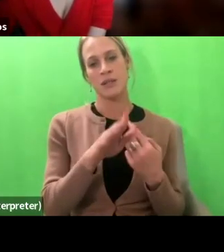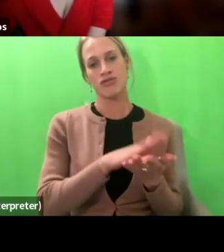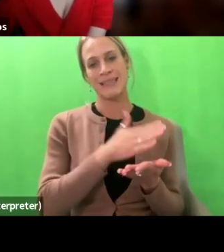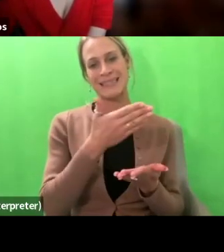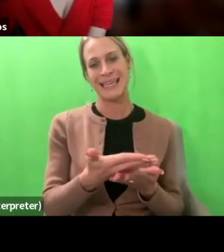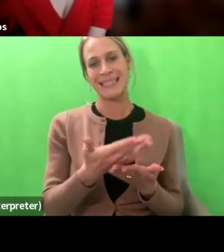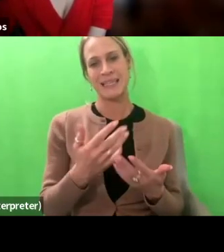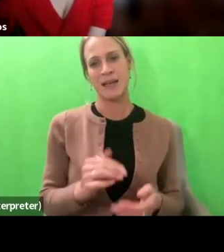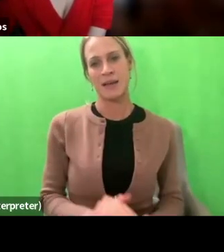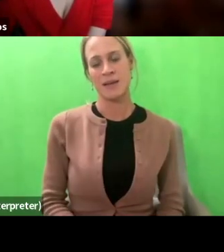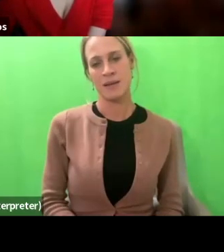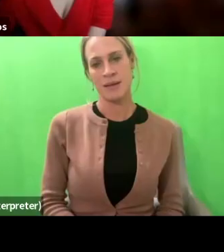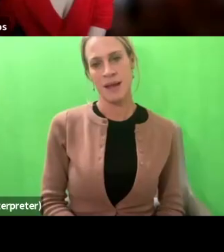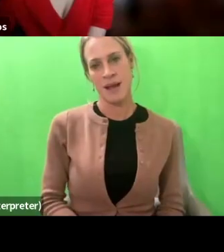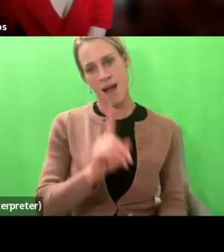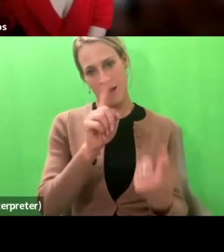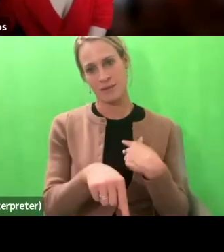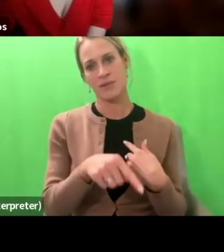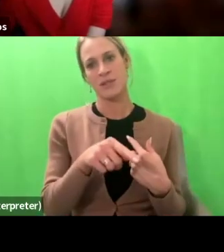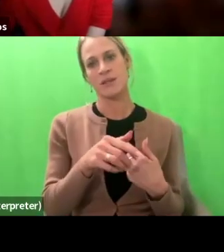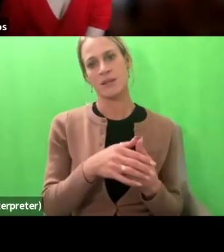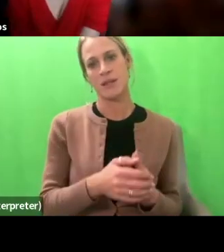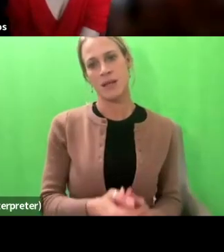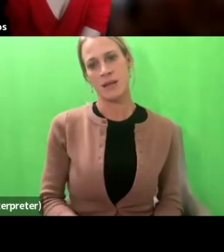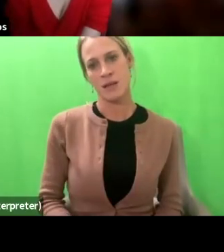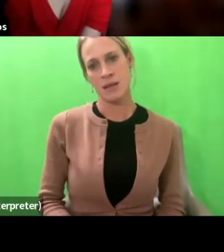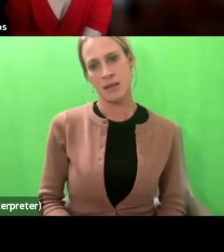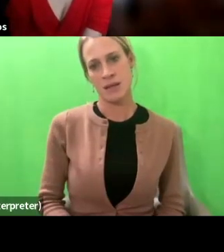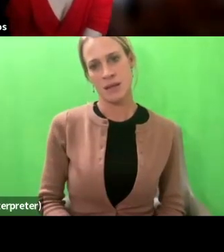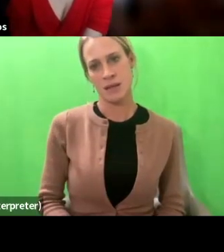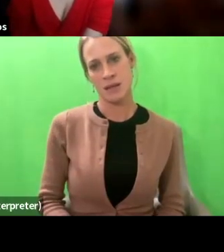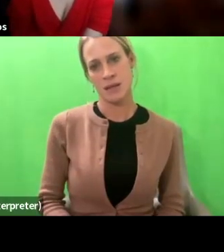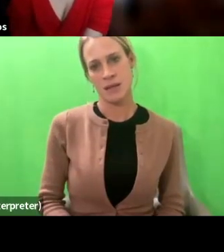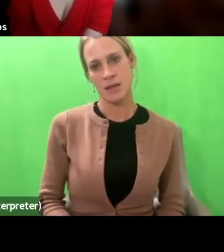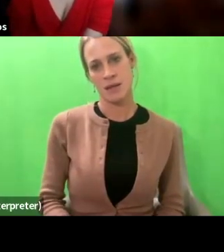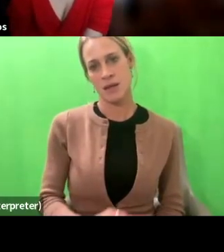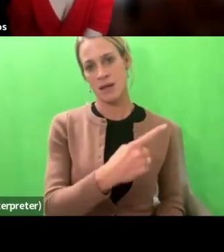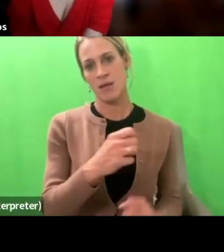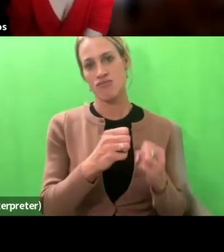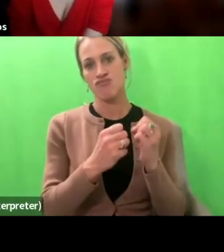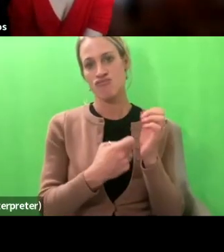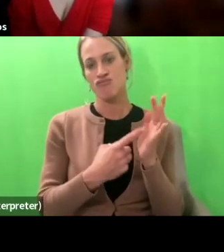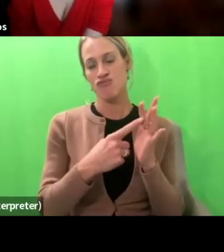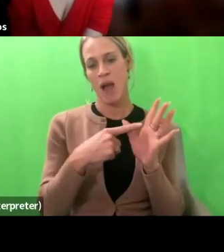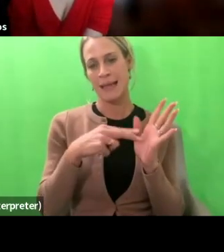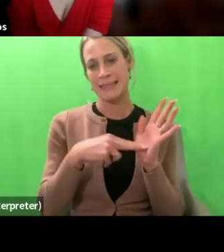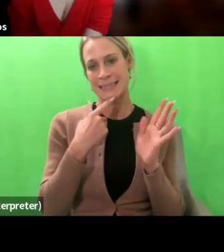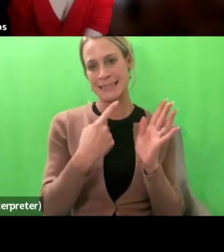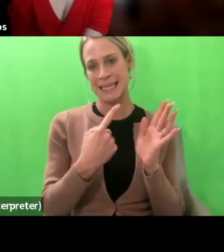question. Yes, of course. Yeah, because I mean, as Brian said, I believe